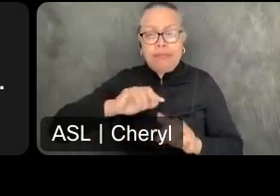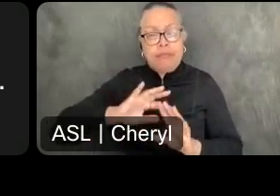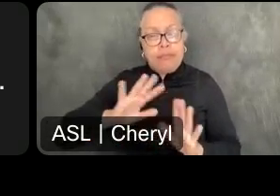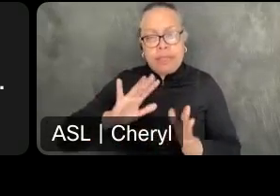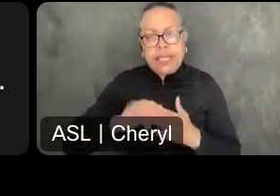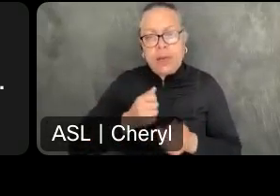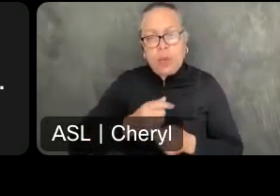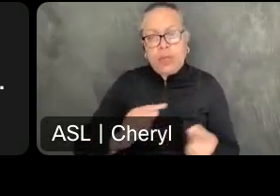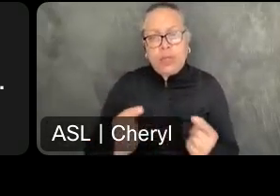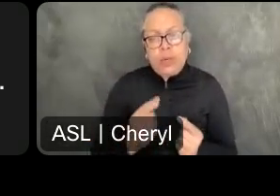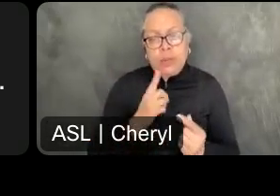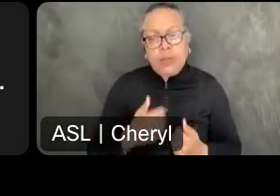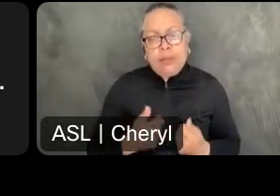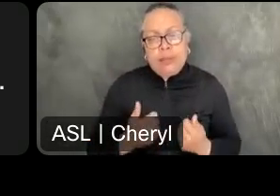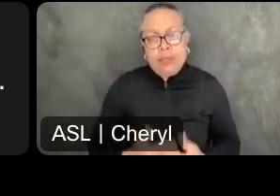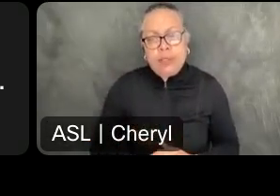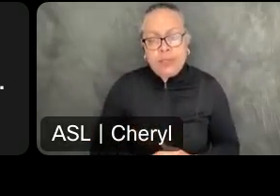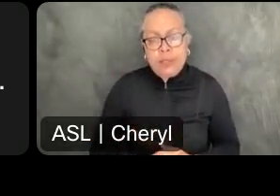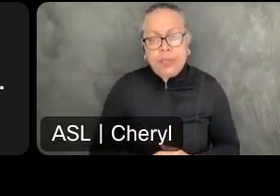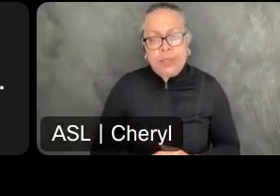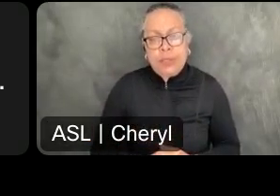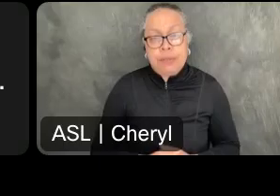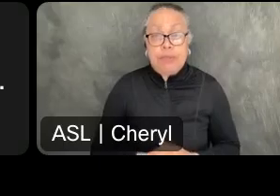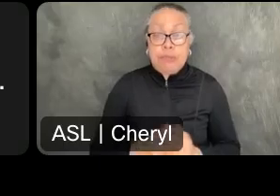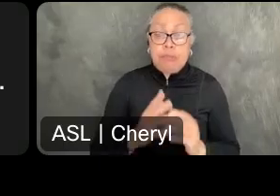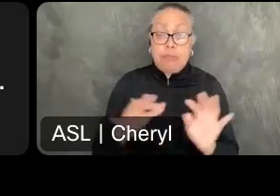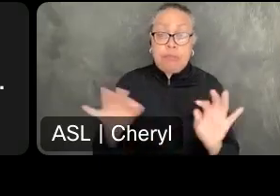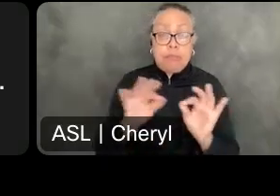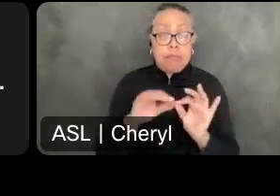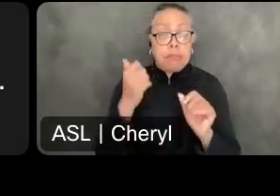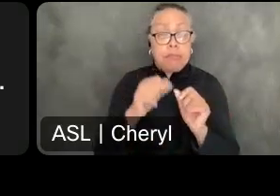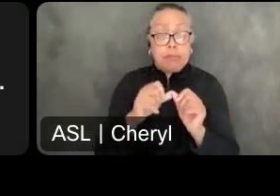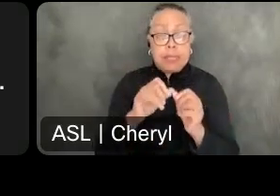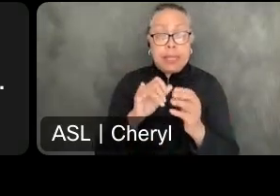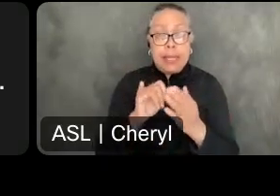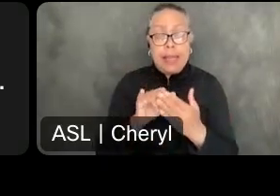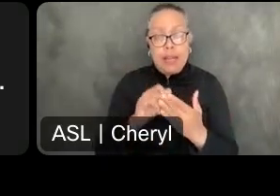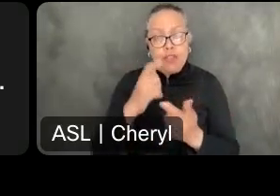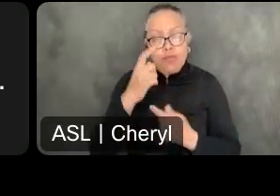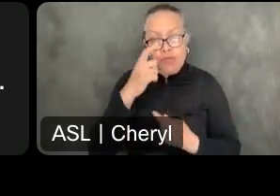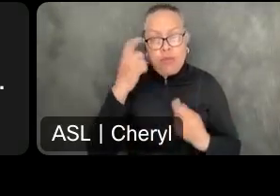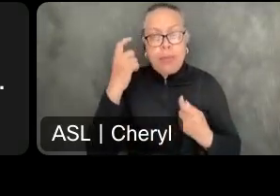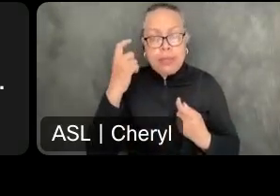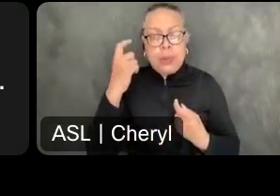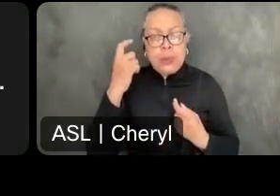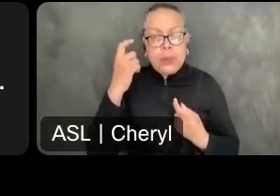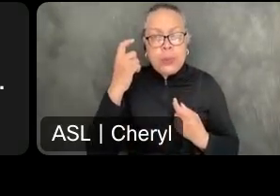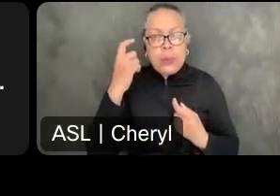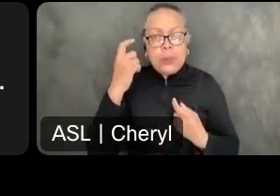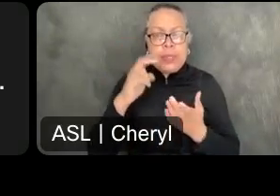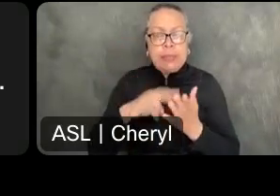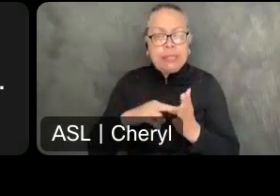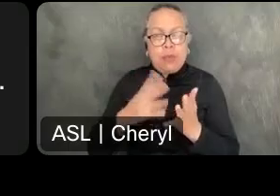for survivors. Because you have to remember that the experience of trauma is one where we are overwhelmed